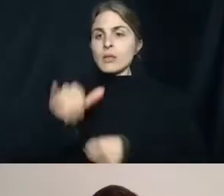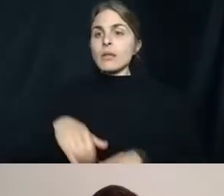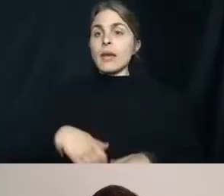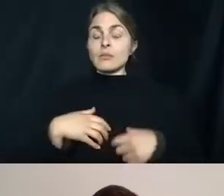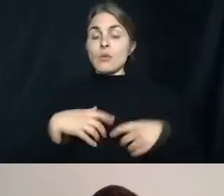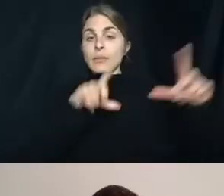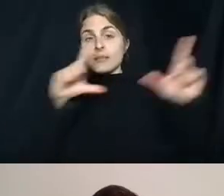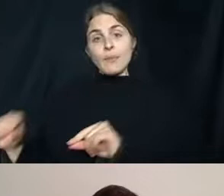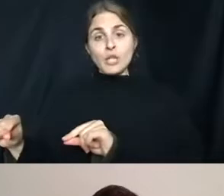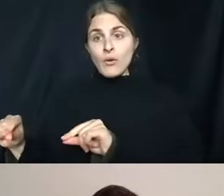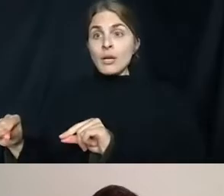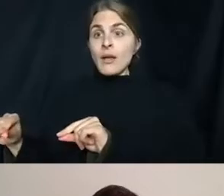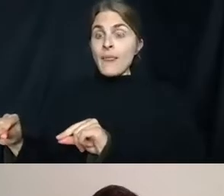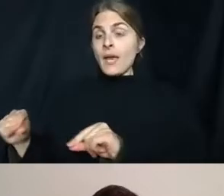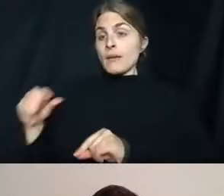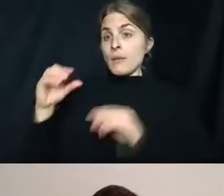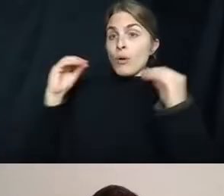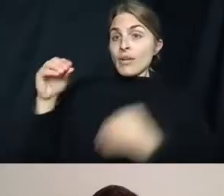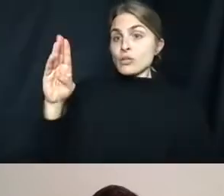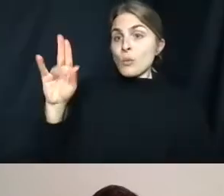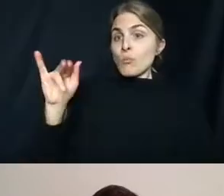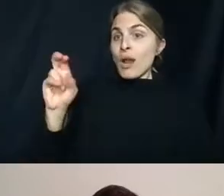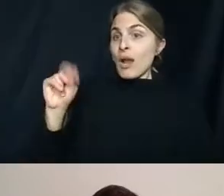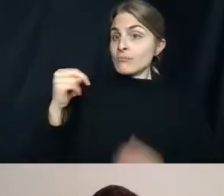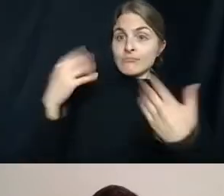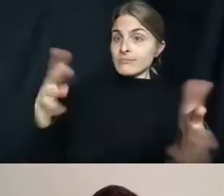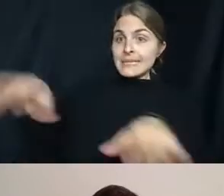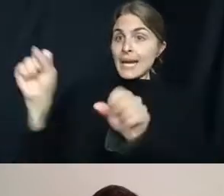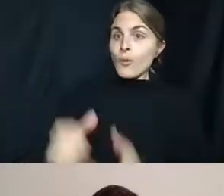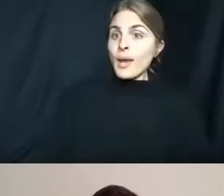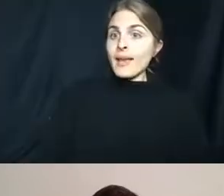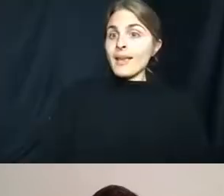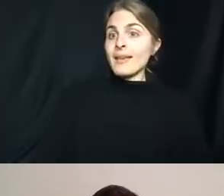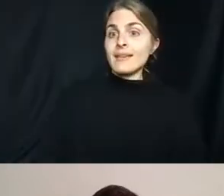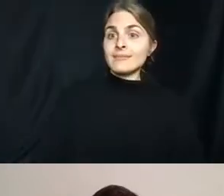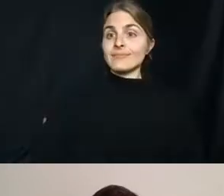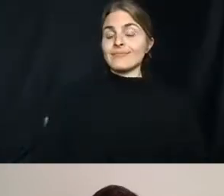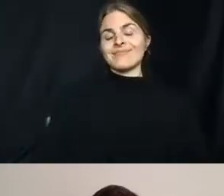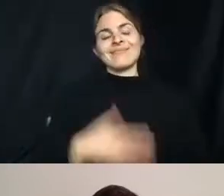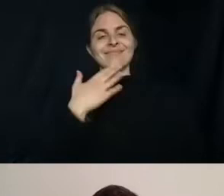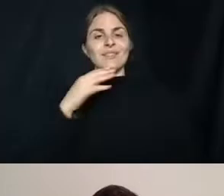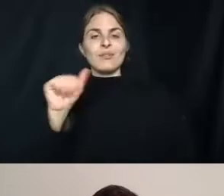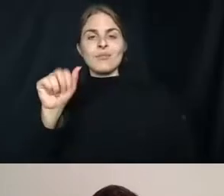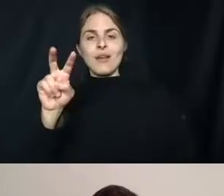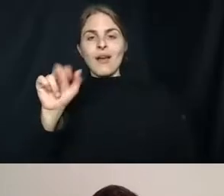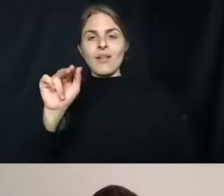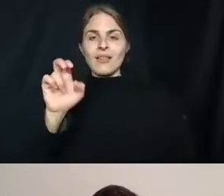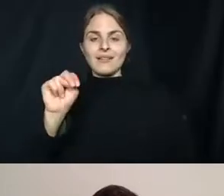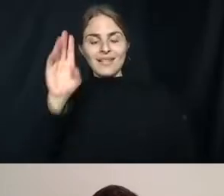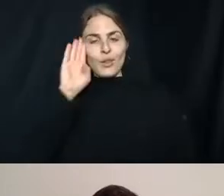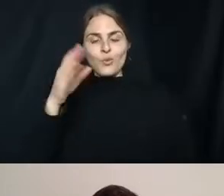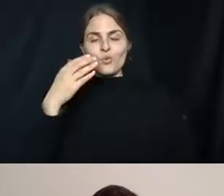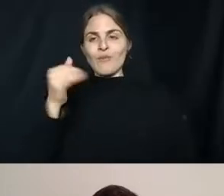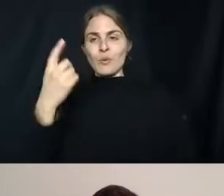Professor Brown, take it away. Thank you. Thanks, Avalon. Hello, everyone. I'm